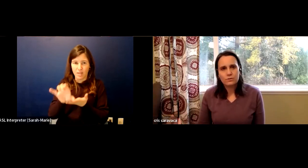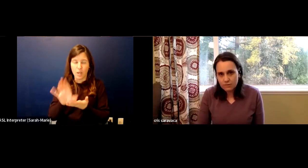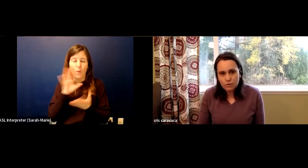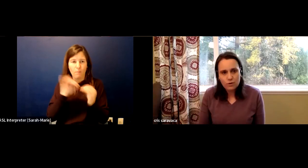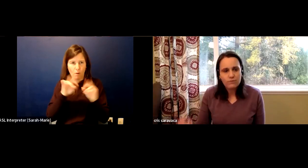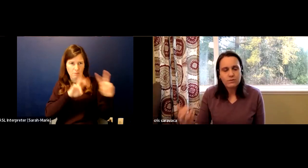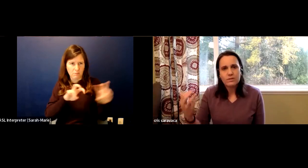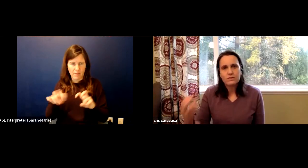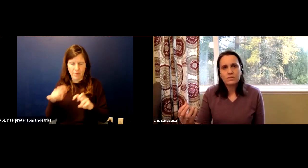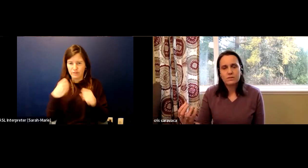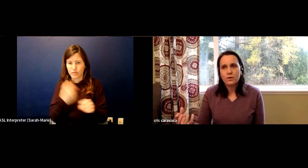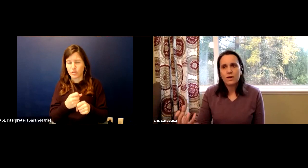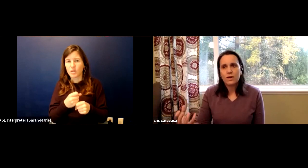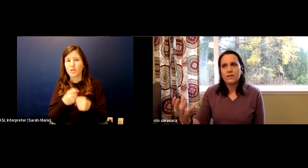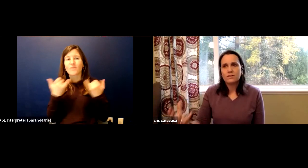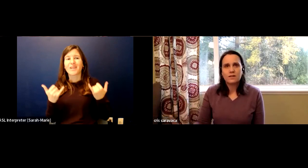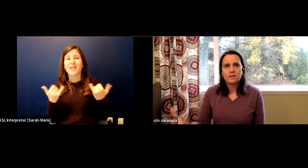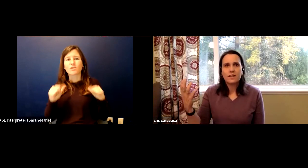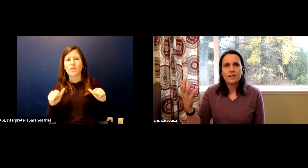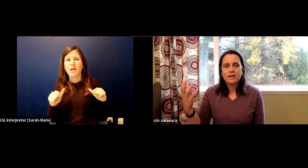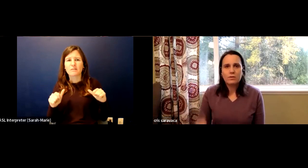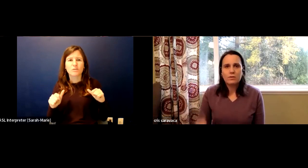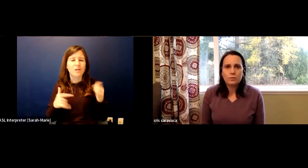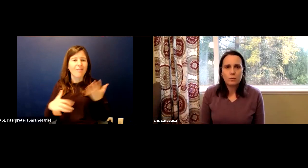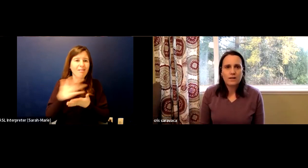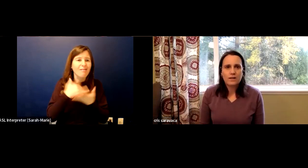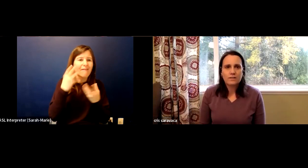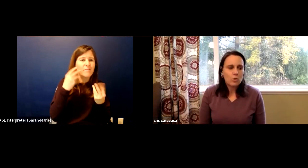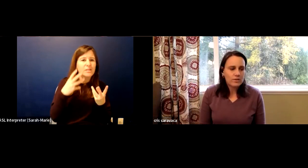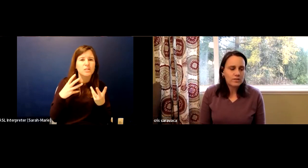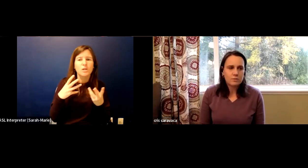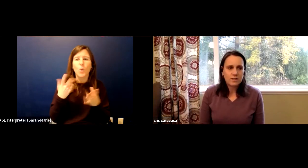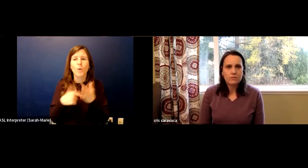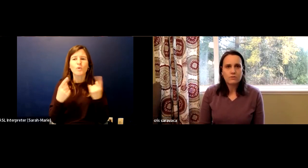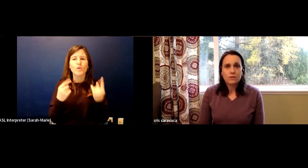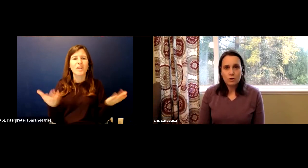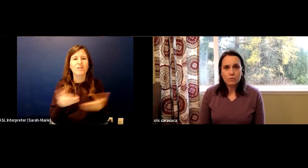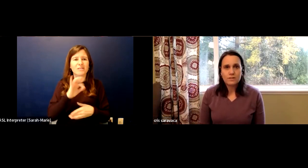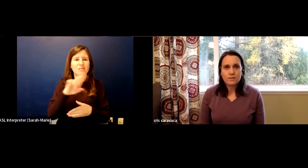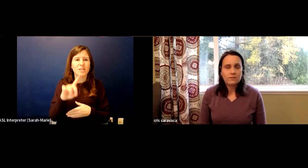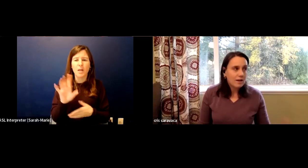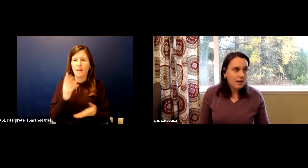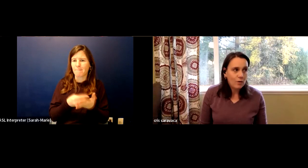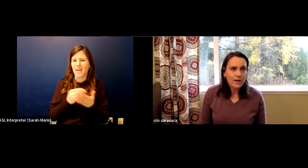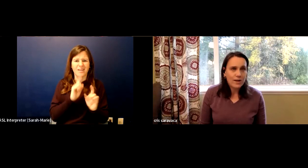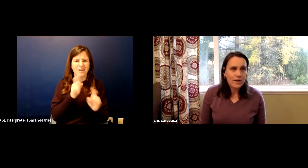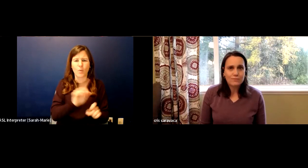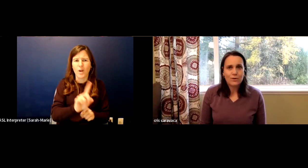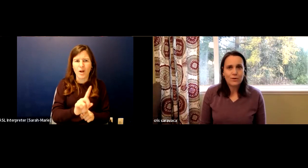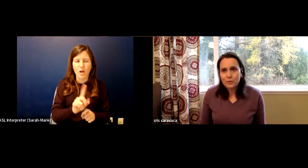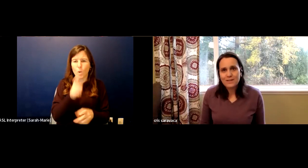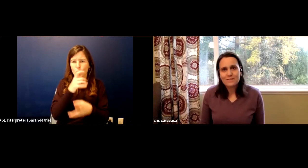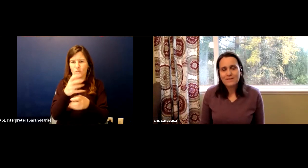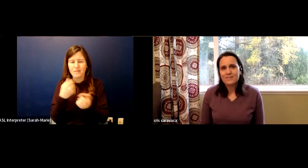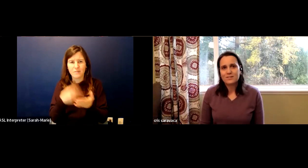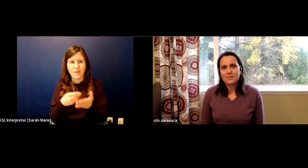to take an inventory of everything that's going on in the CRD, how we do the practice, where this money goes, who receives it, how we ask